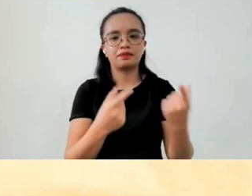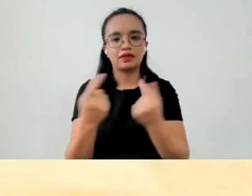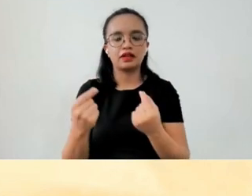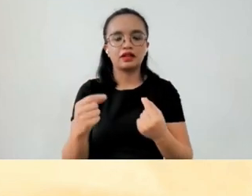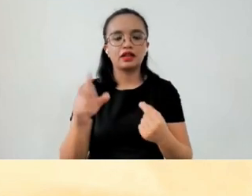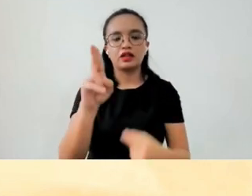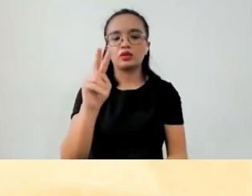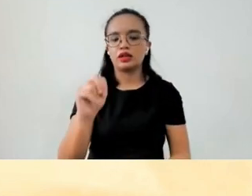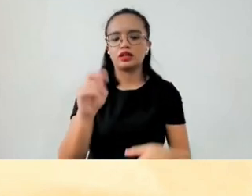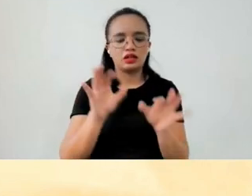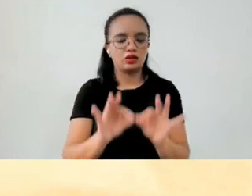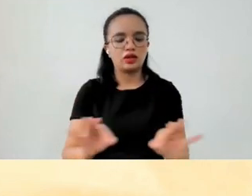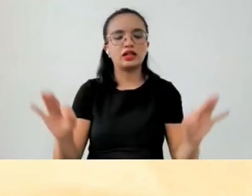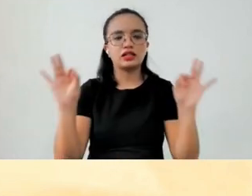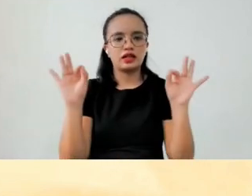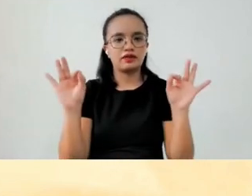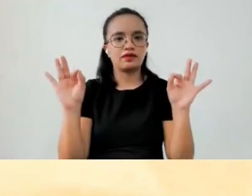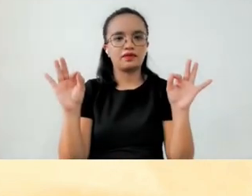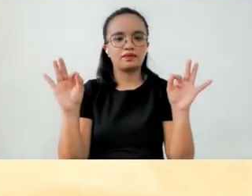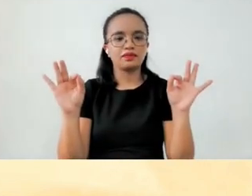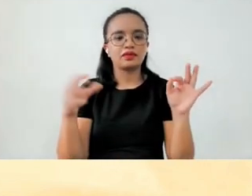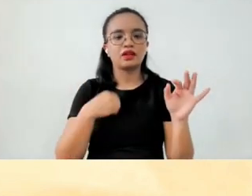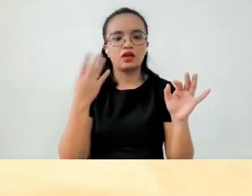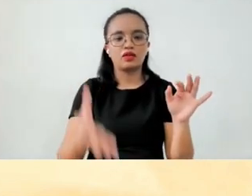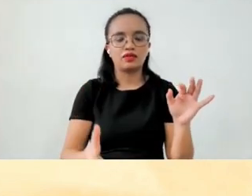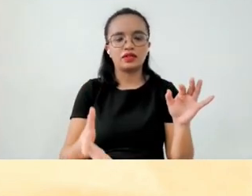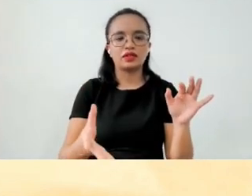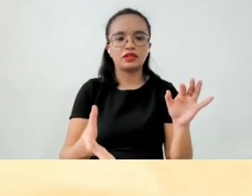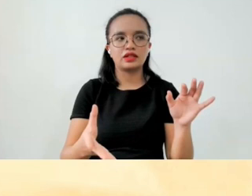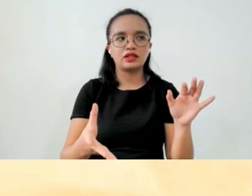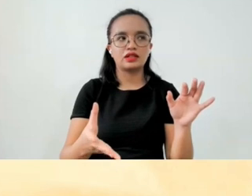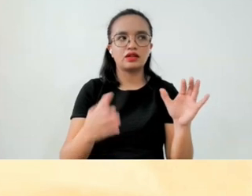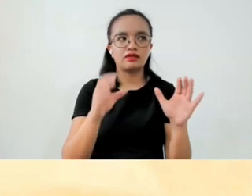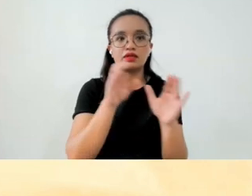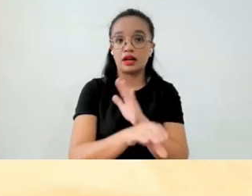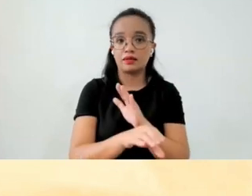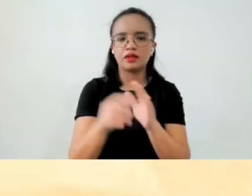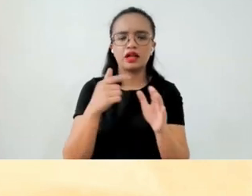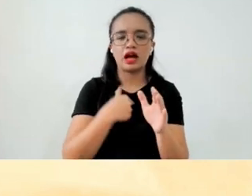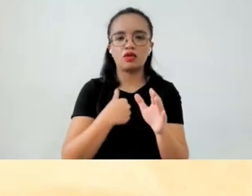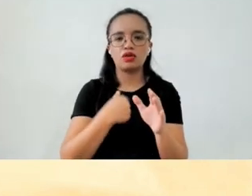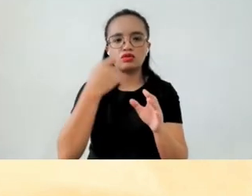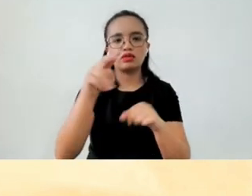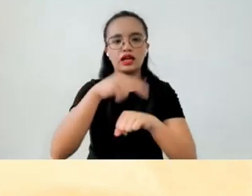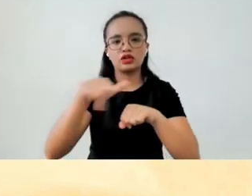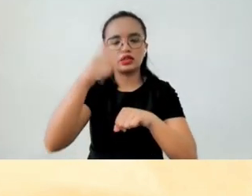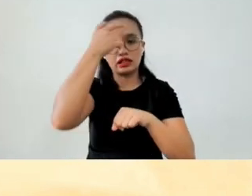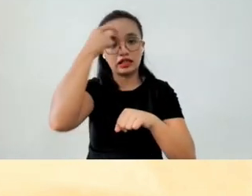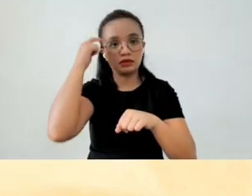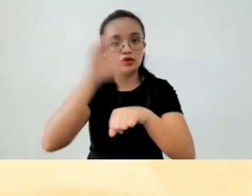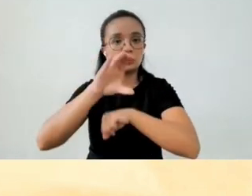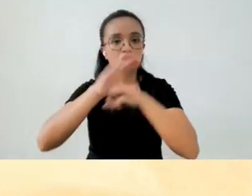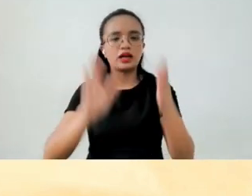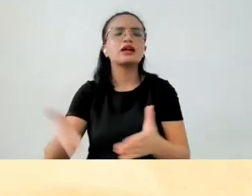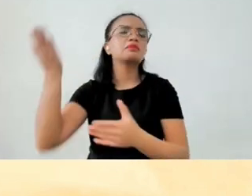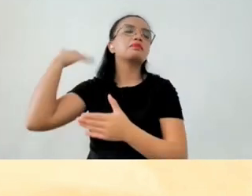UNODC, UNICEF, Office of Drugs and Crime, where I was the national trauma consultant many years ago. And it's